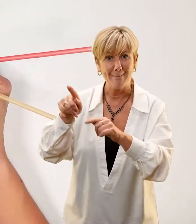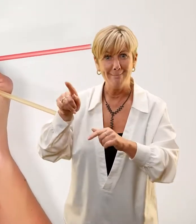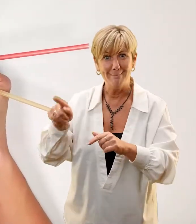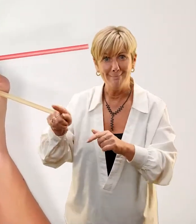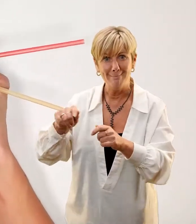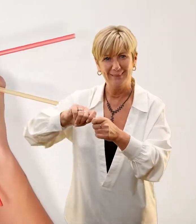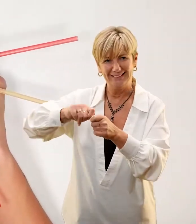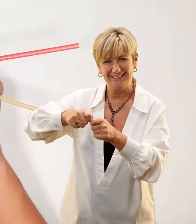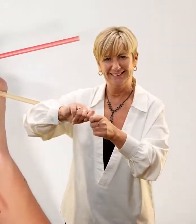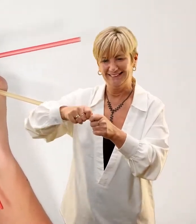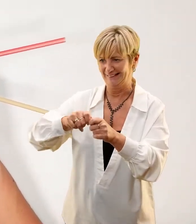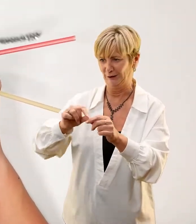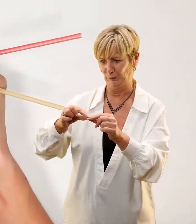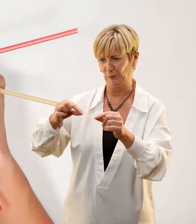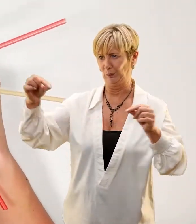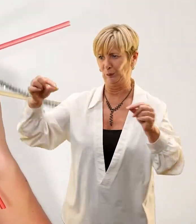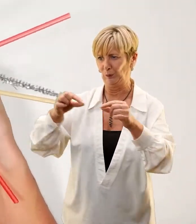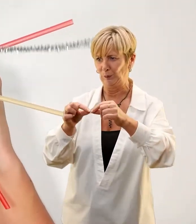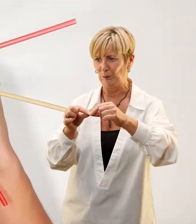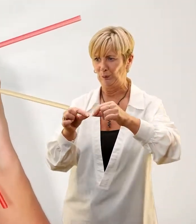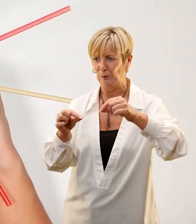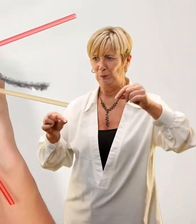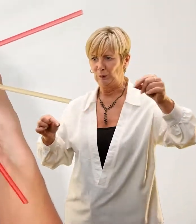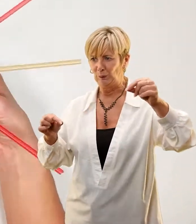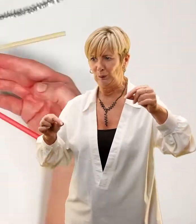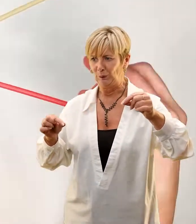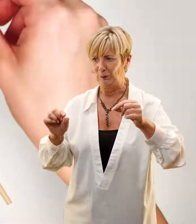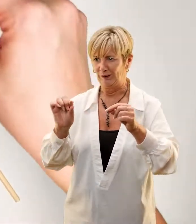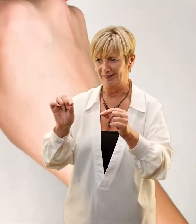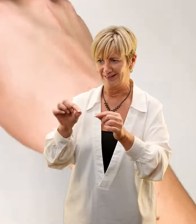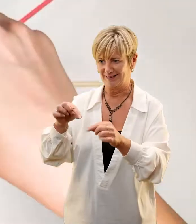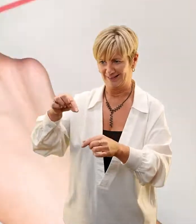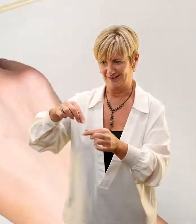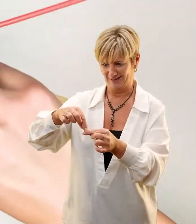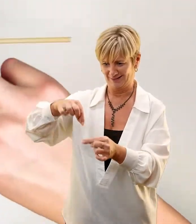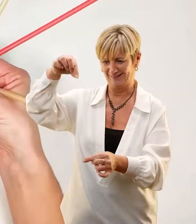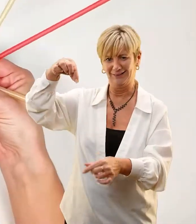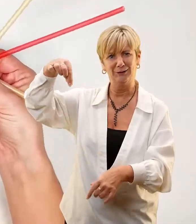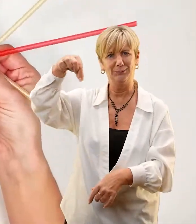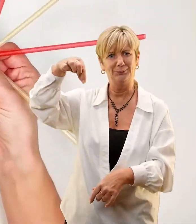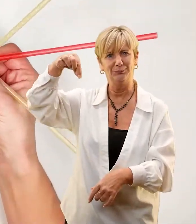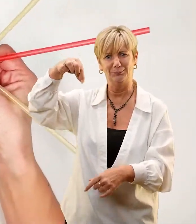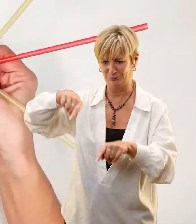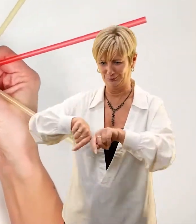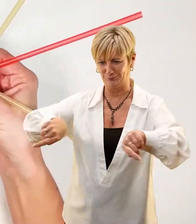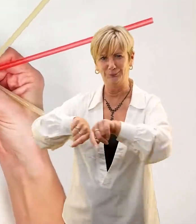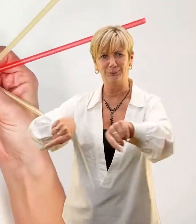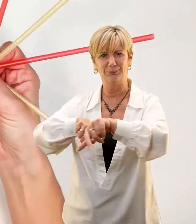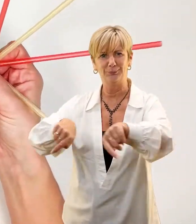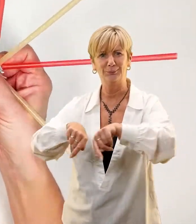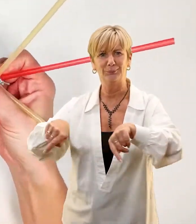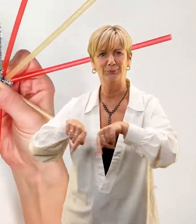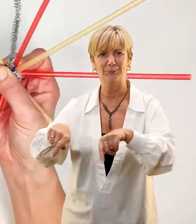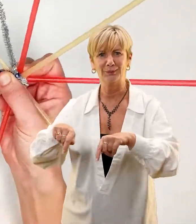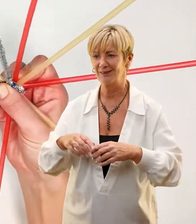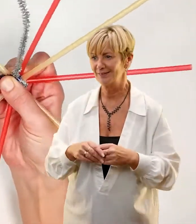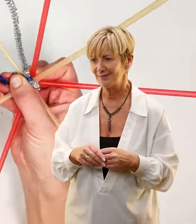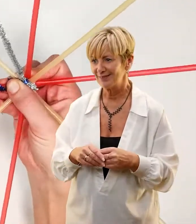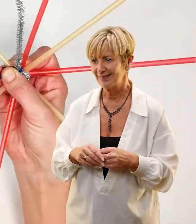middle. Then staple both pairs of your straws together to make a star shape. Take a long pipe